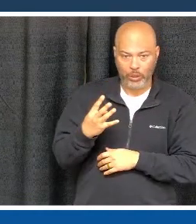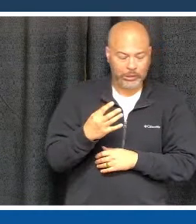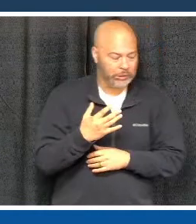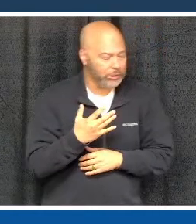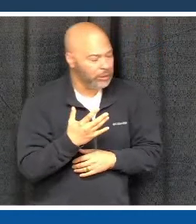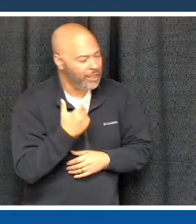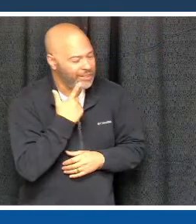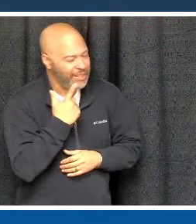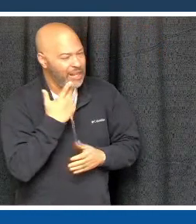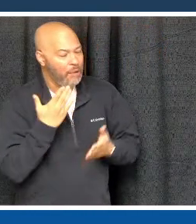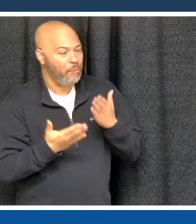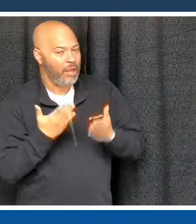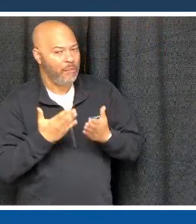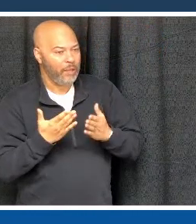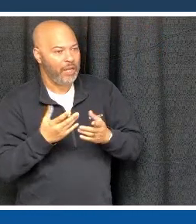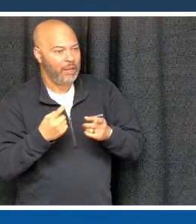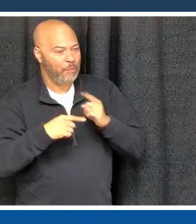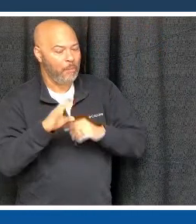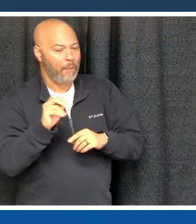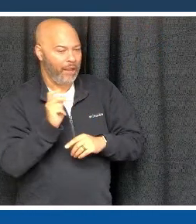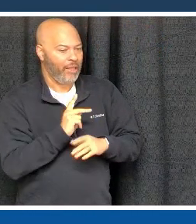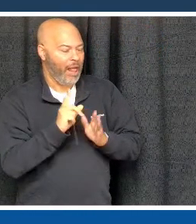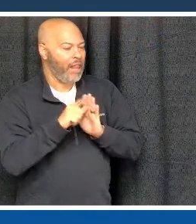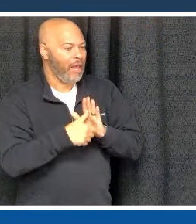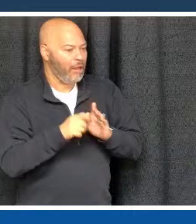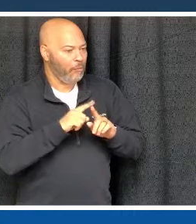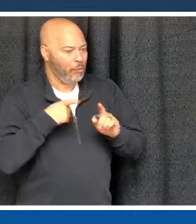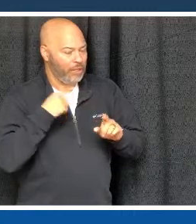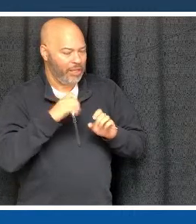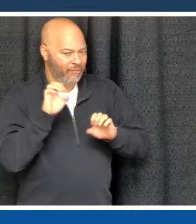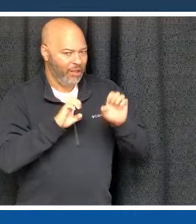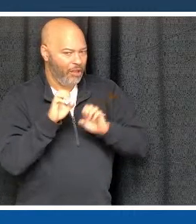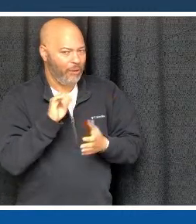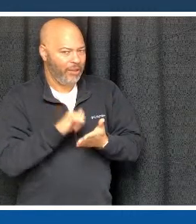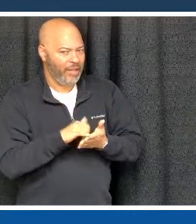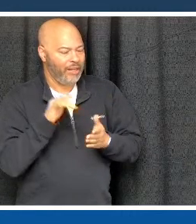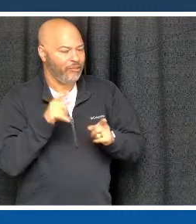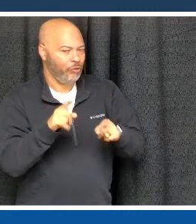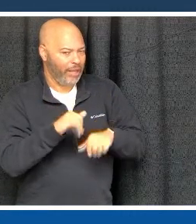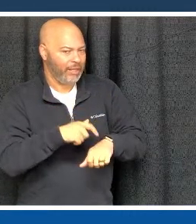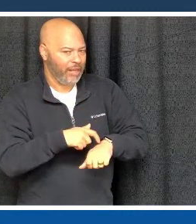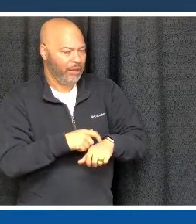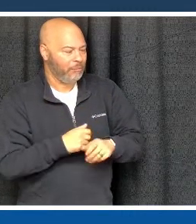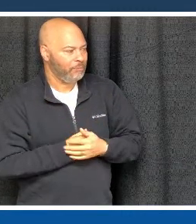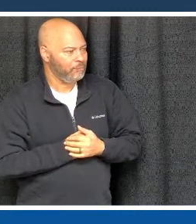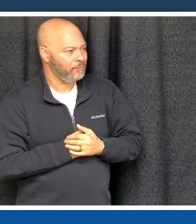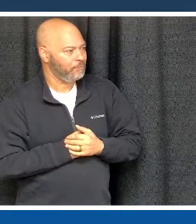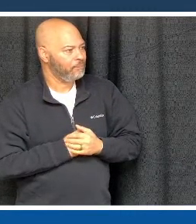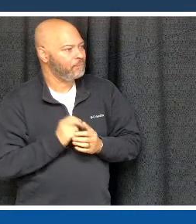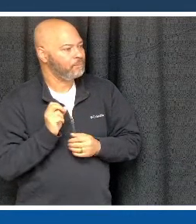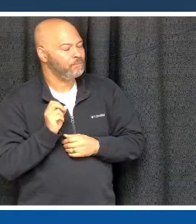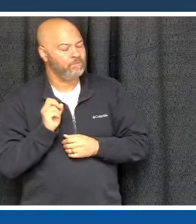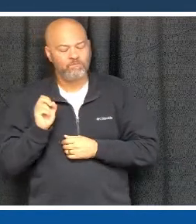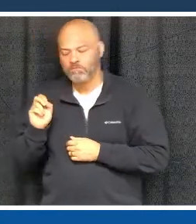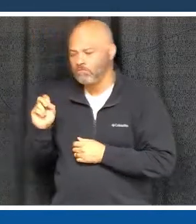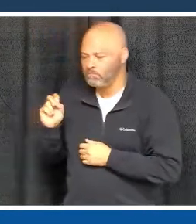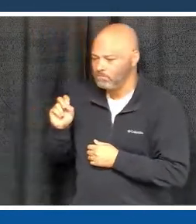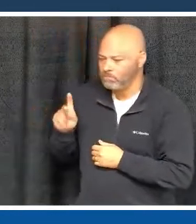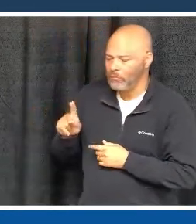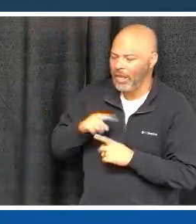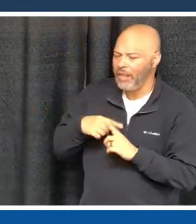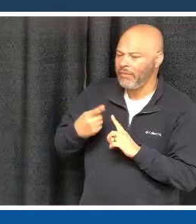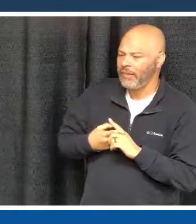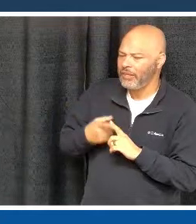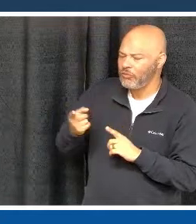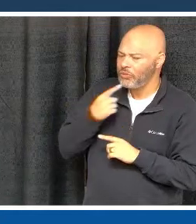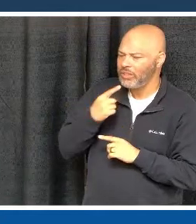They said they might want to come back and do that as well, but we'd have to evaluate that at that time. Okay, and then